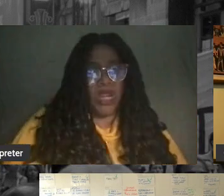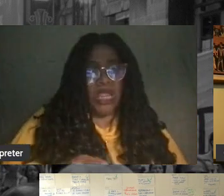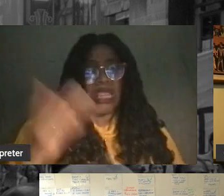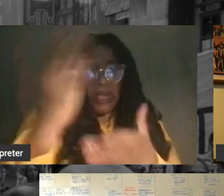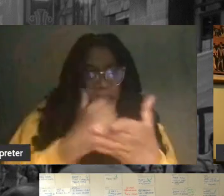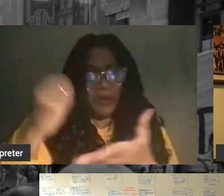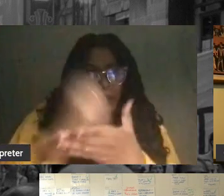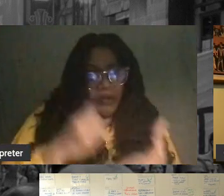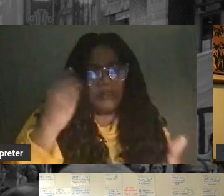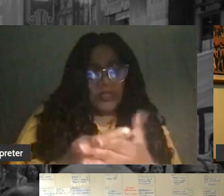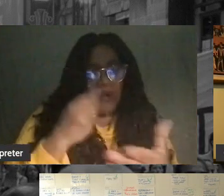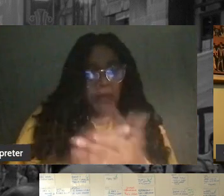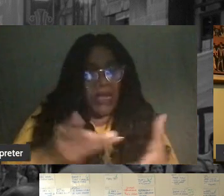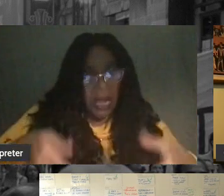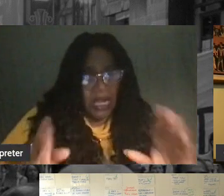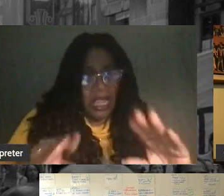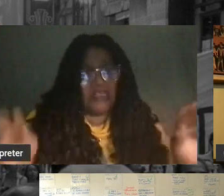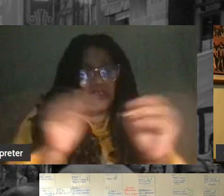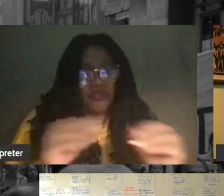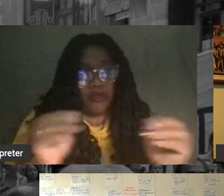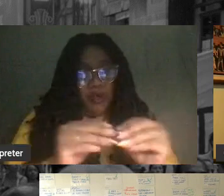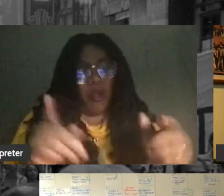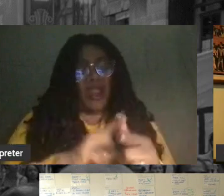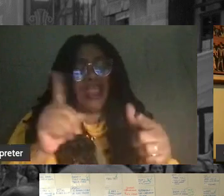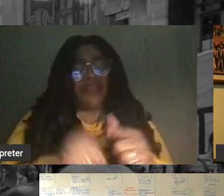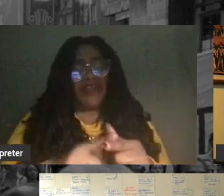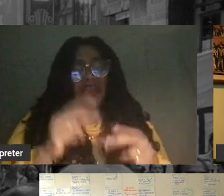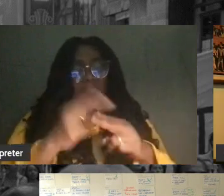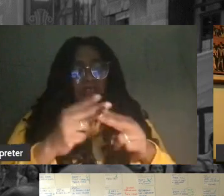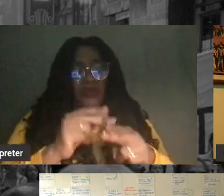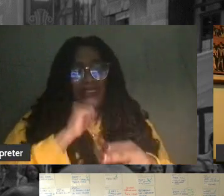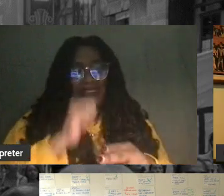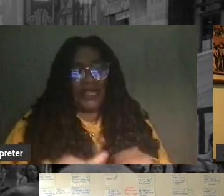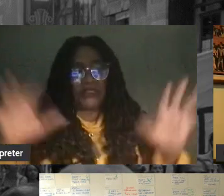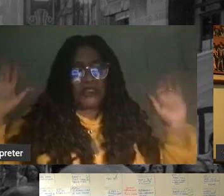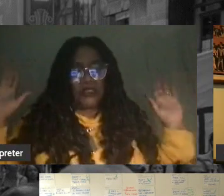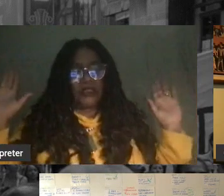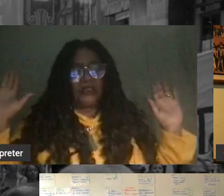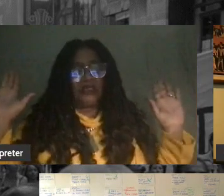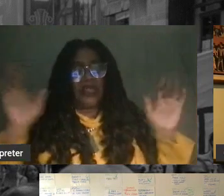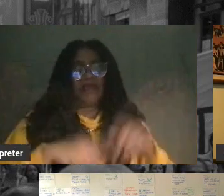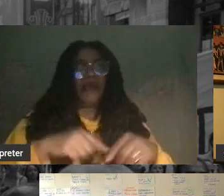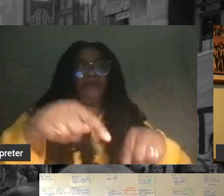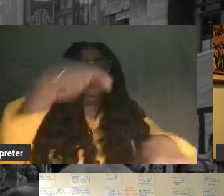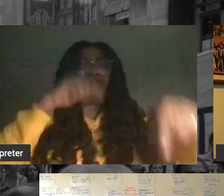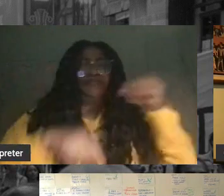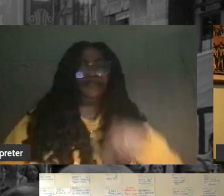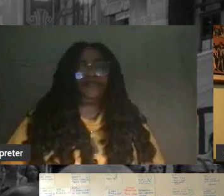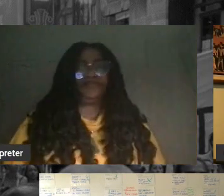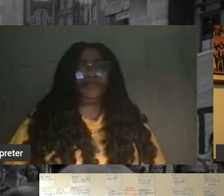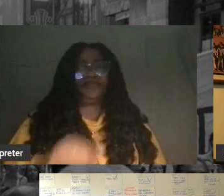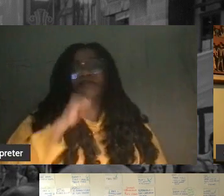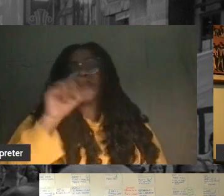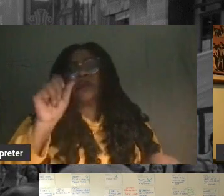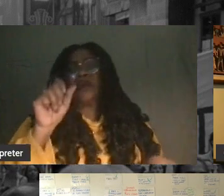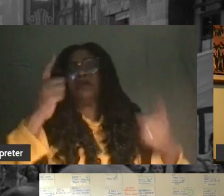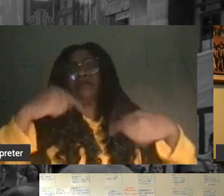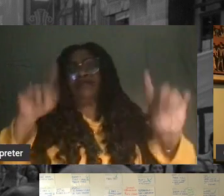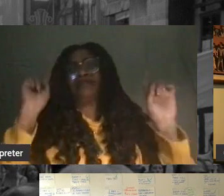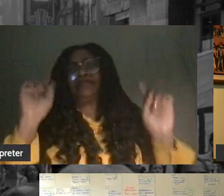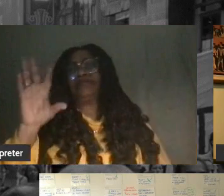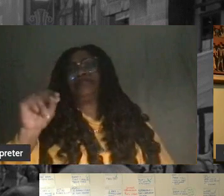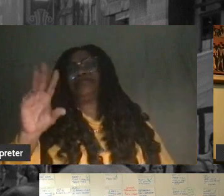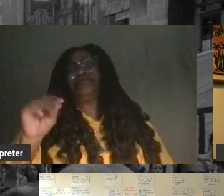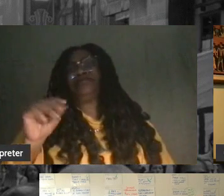money. Let's make more of those things. And as soon as one doesn't perform, then we're back to, oh, well, that doesn't work, so we're not doing that anymore.